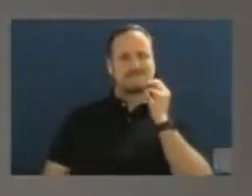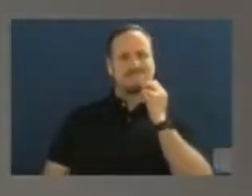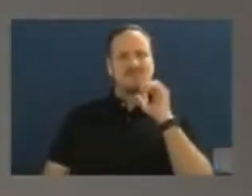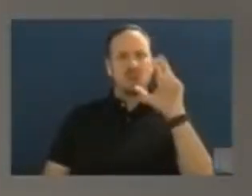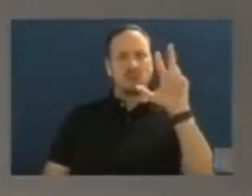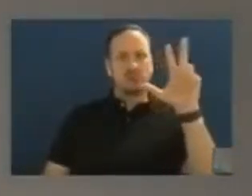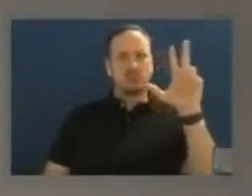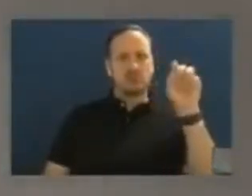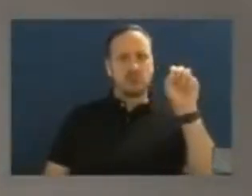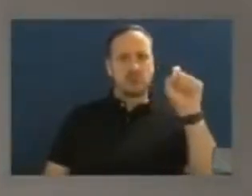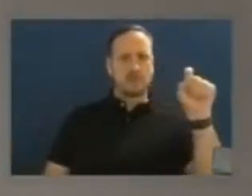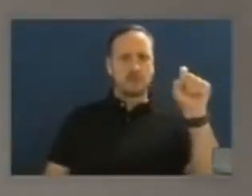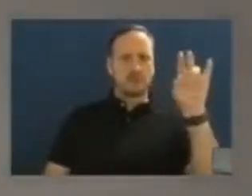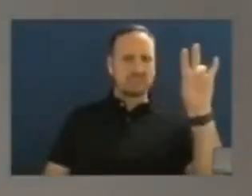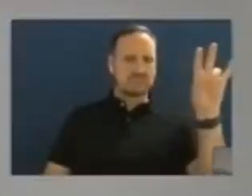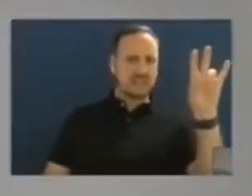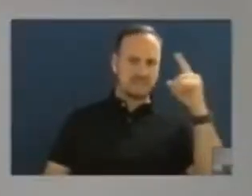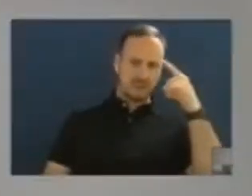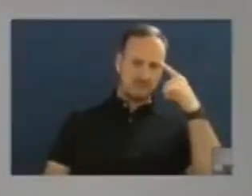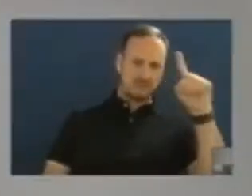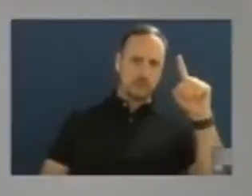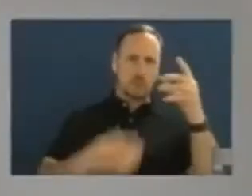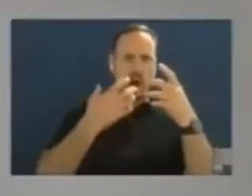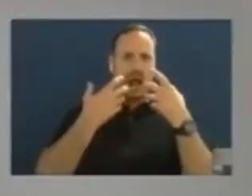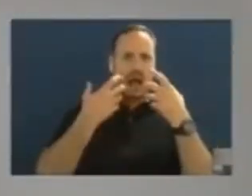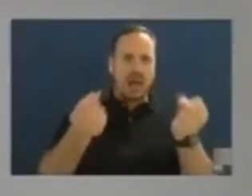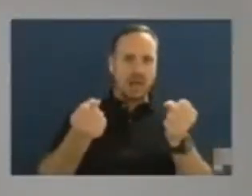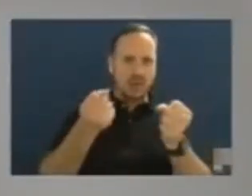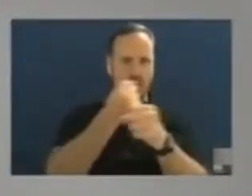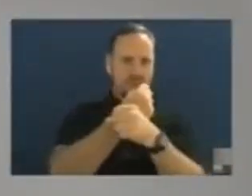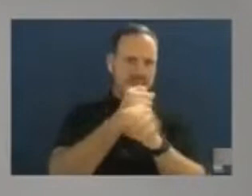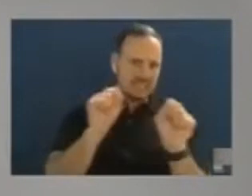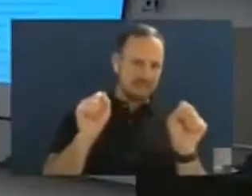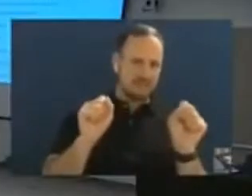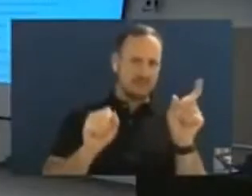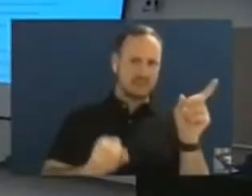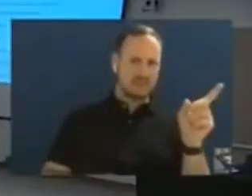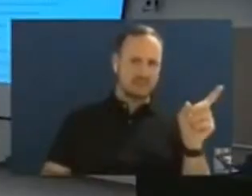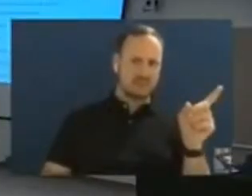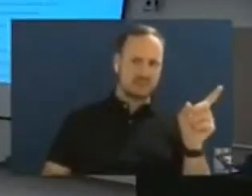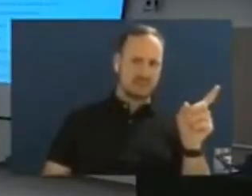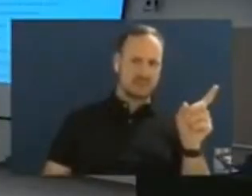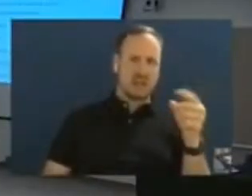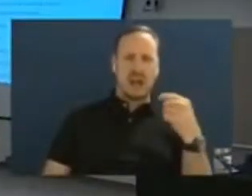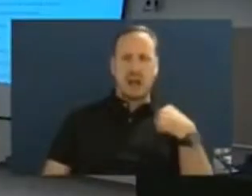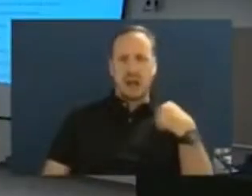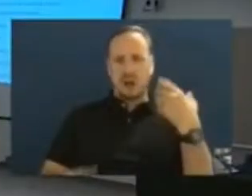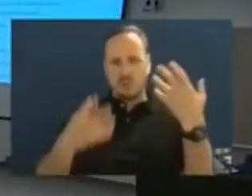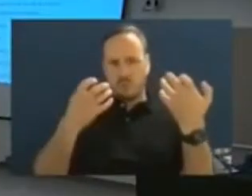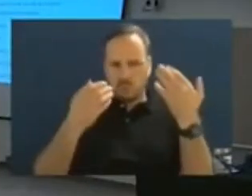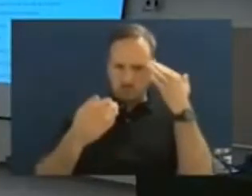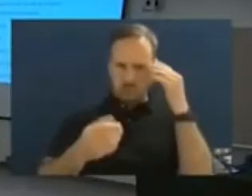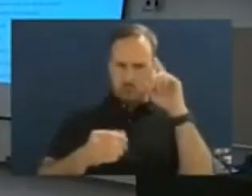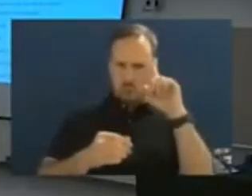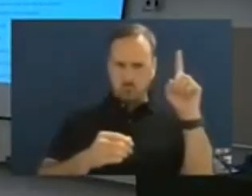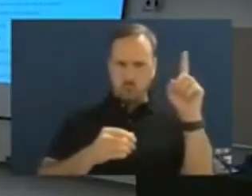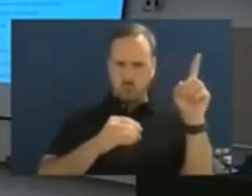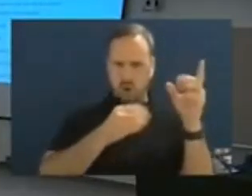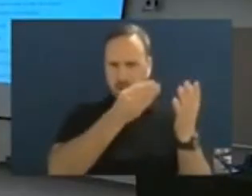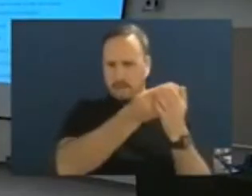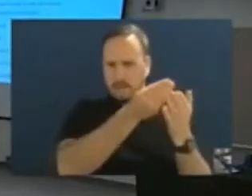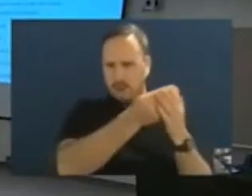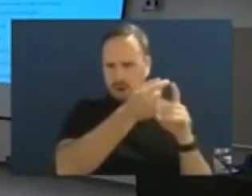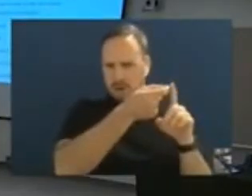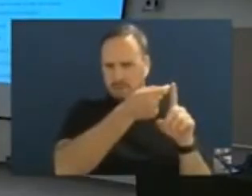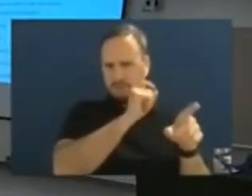million in health and safety. I just wanted to know where that money came from. Was that CARES Act funding, or was